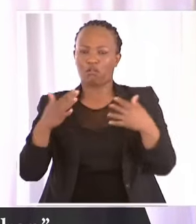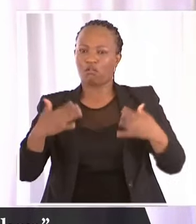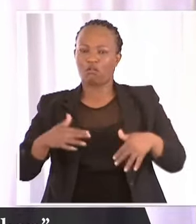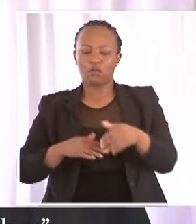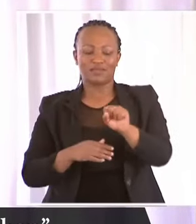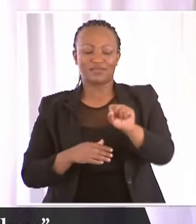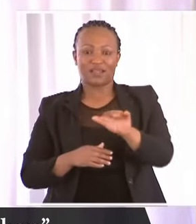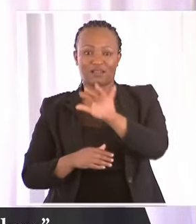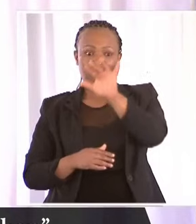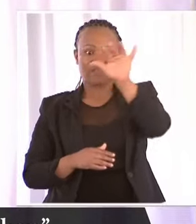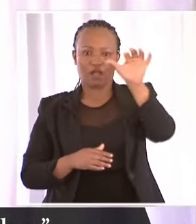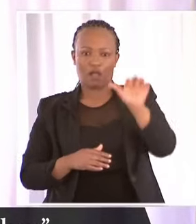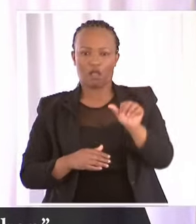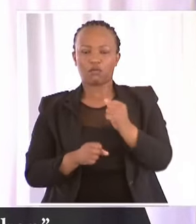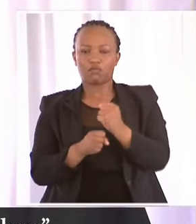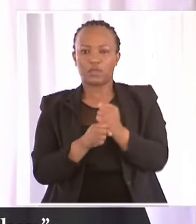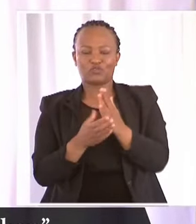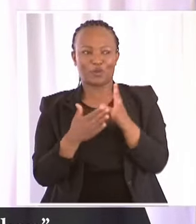Africa in terms of